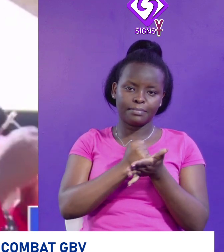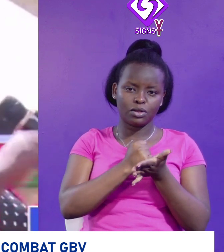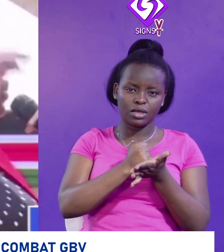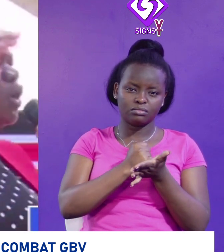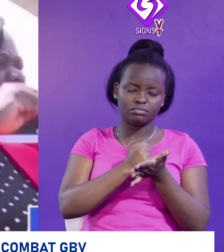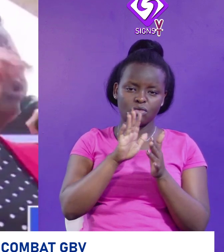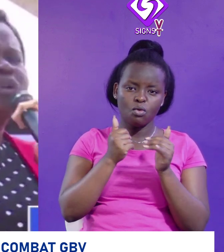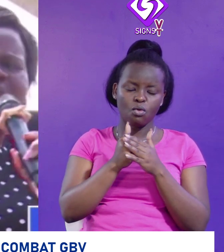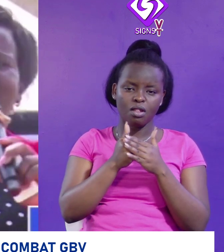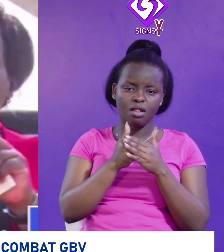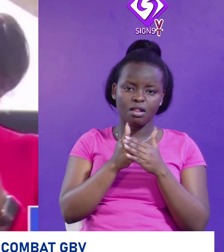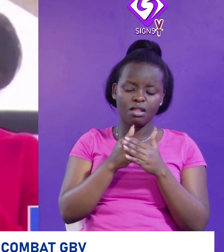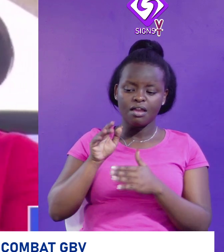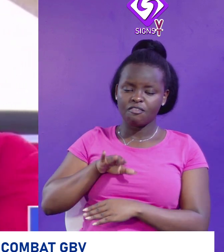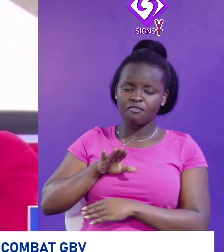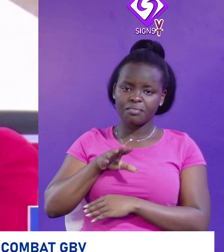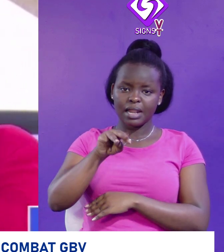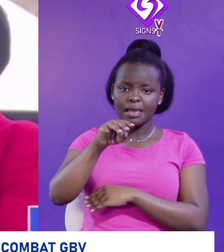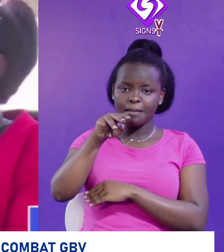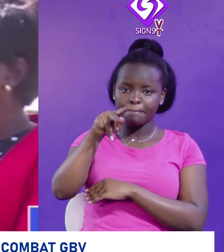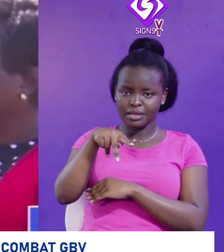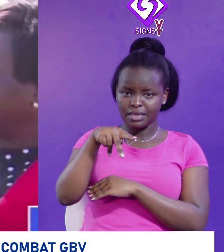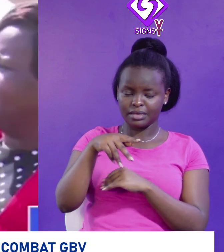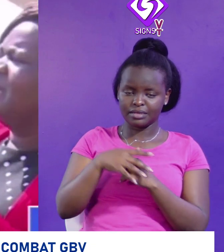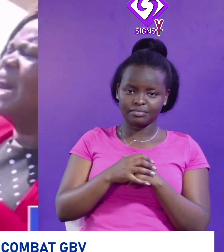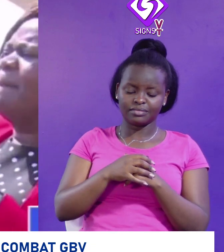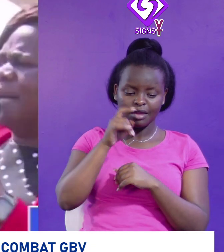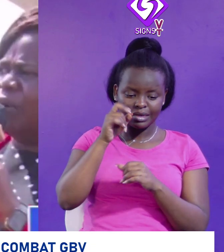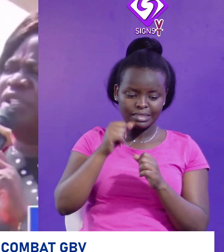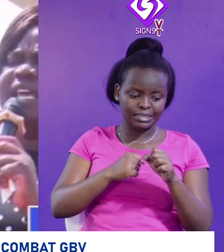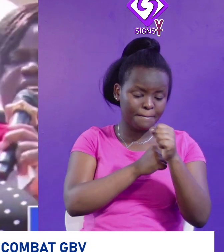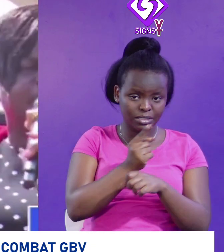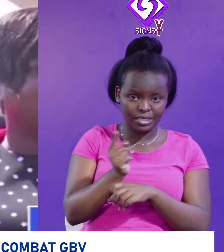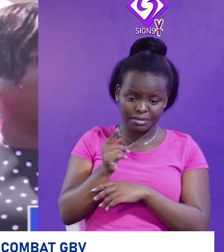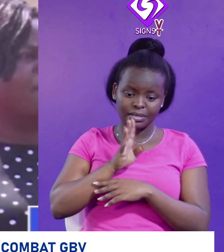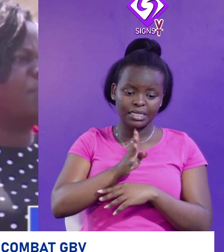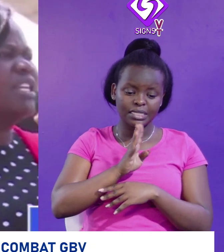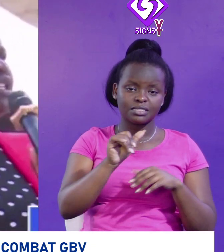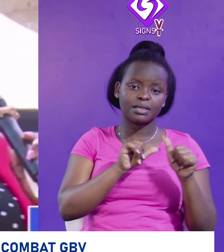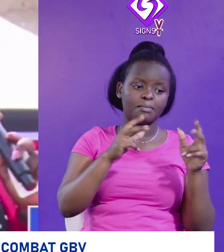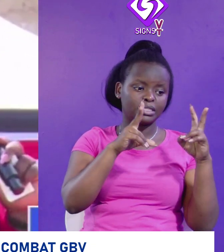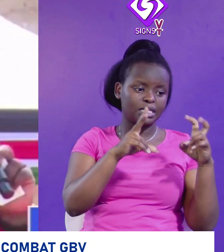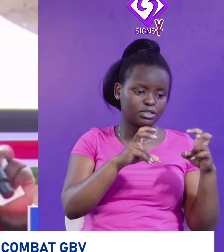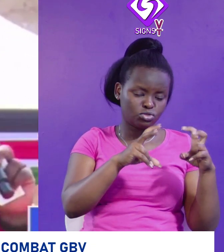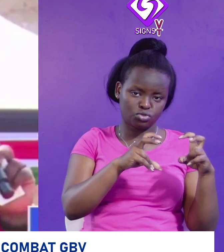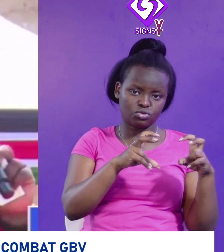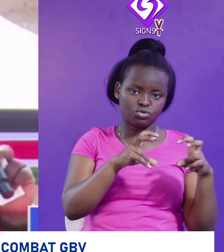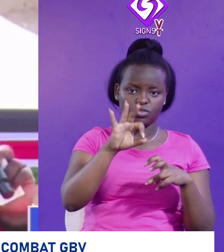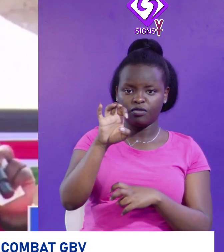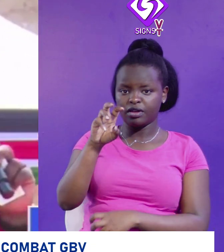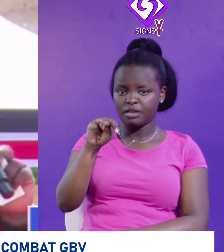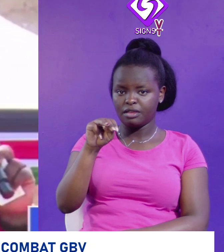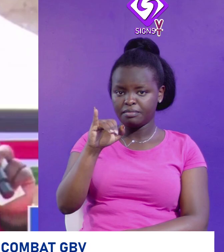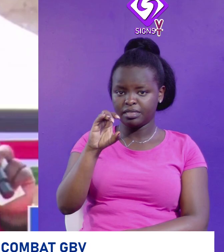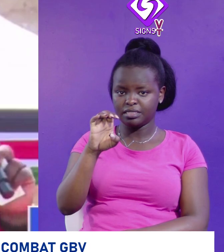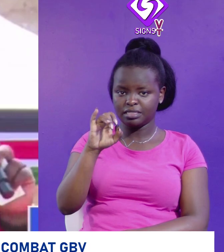them to go to come down to the ground and speak about the issue, the important issue of femicide.